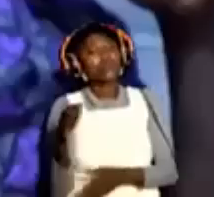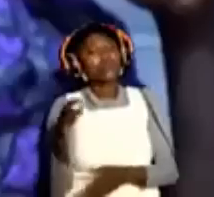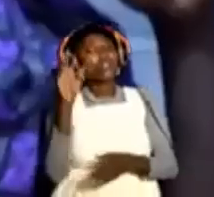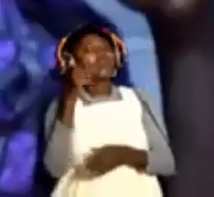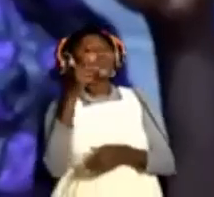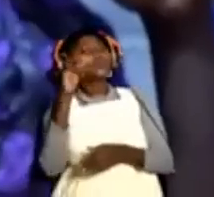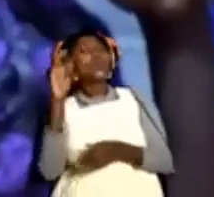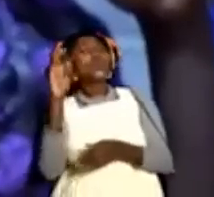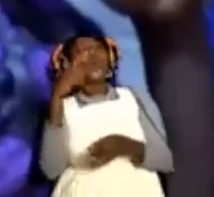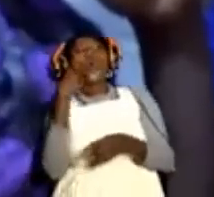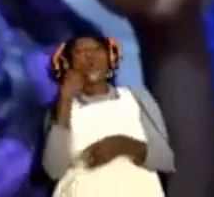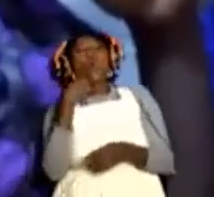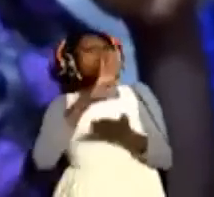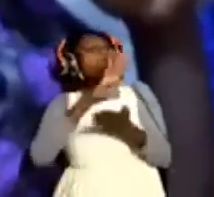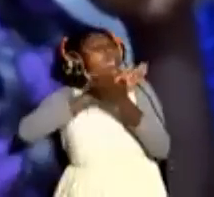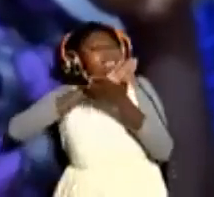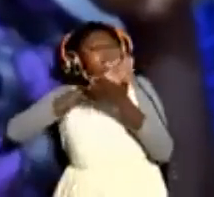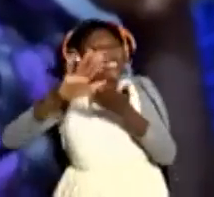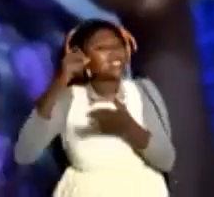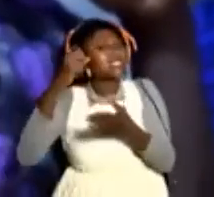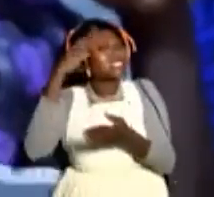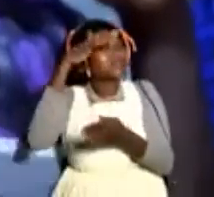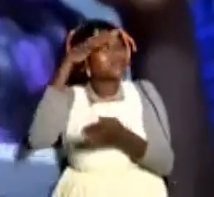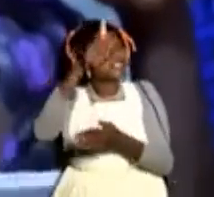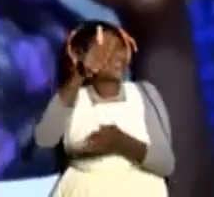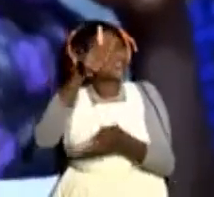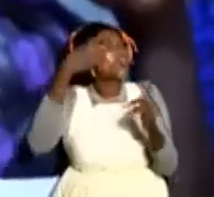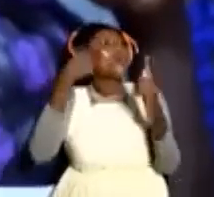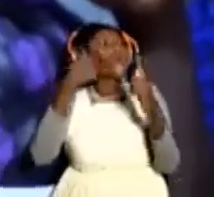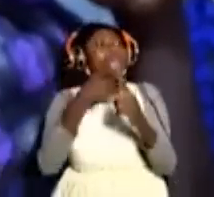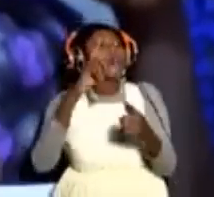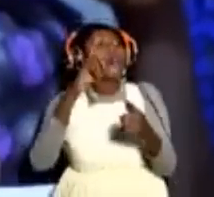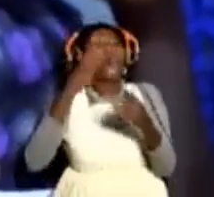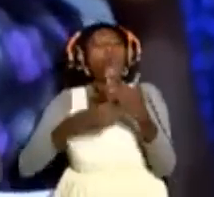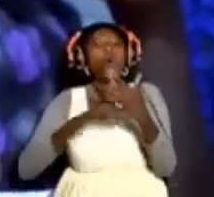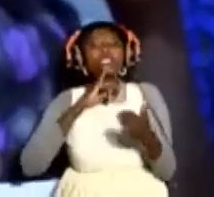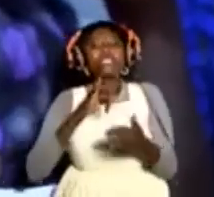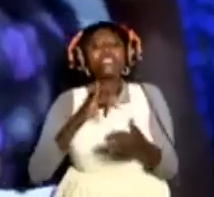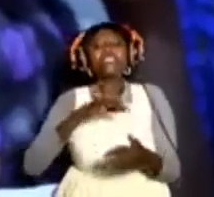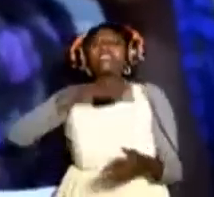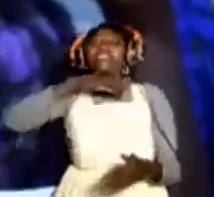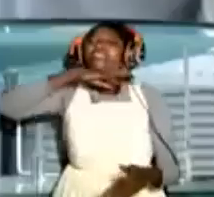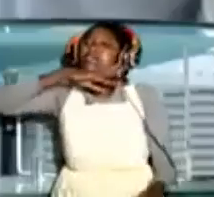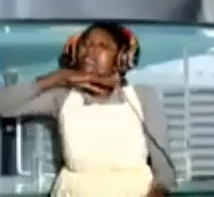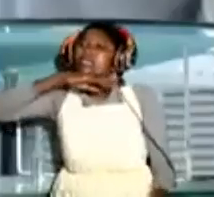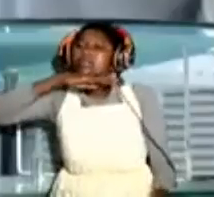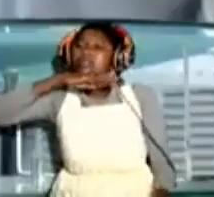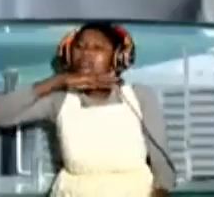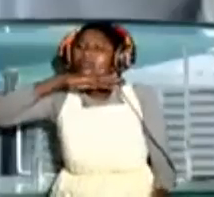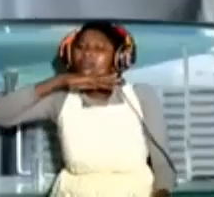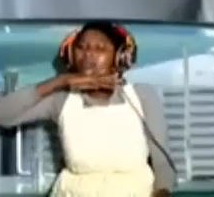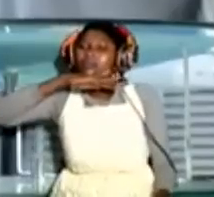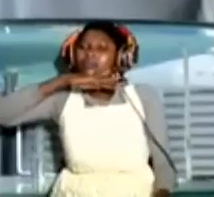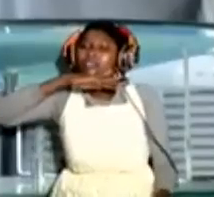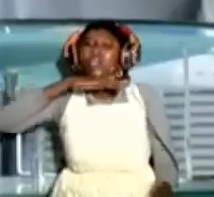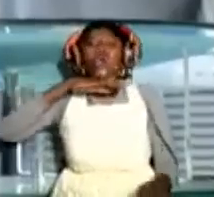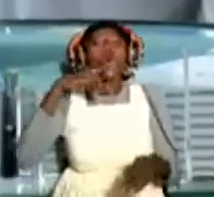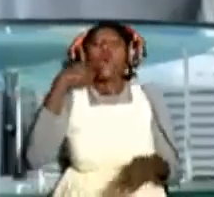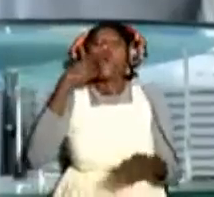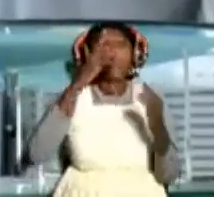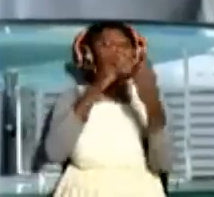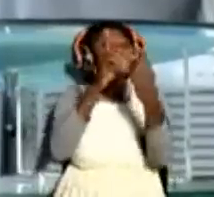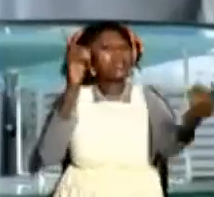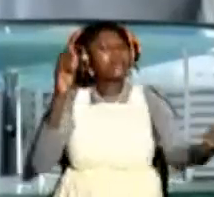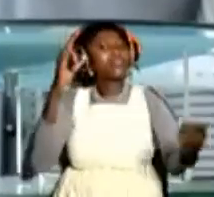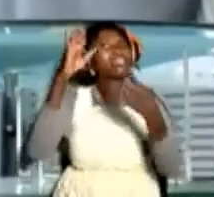So whoever cleanses himself from what is ignoble and unclean, who